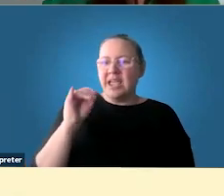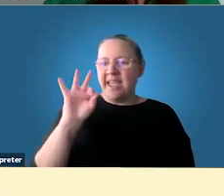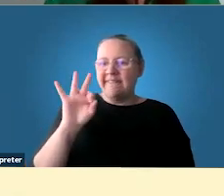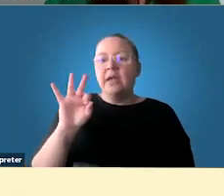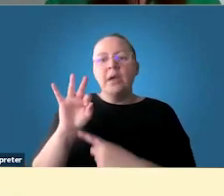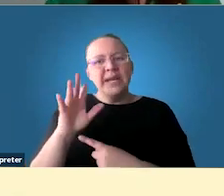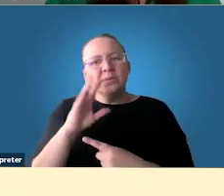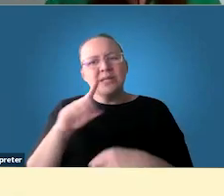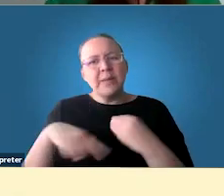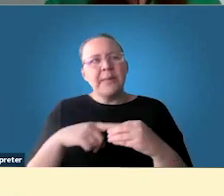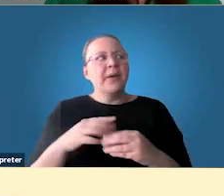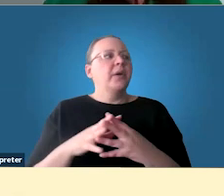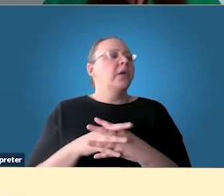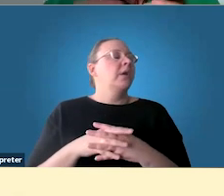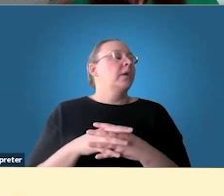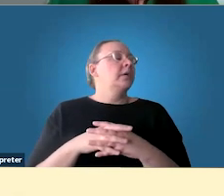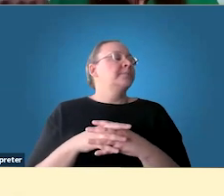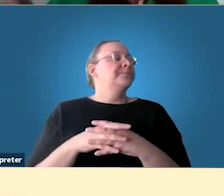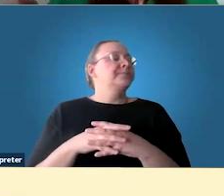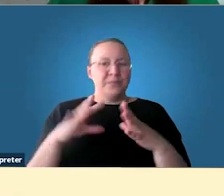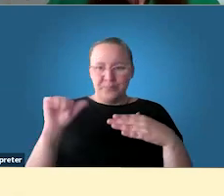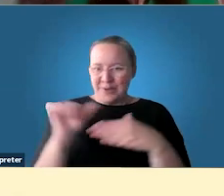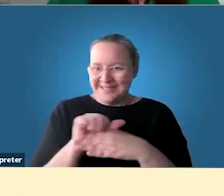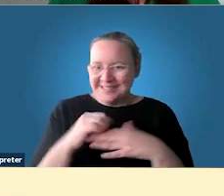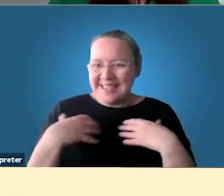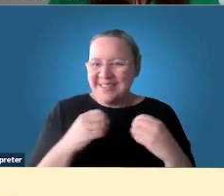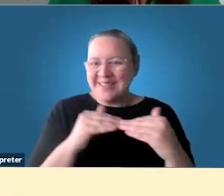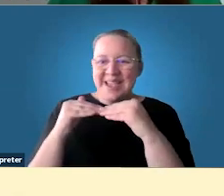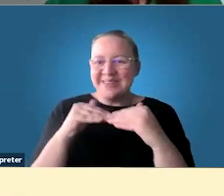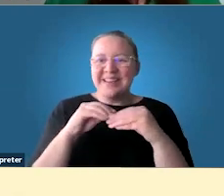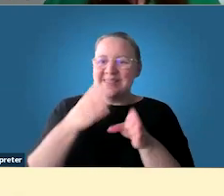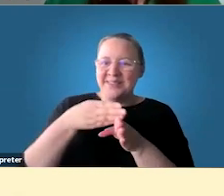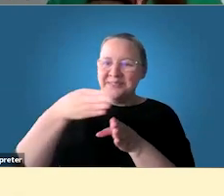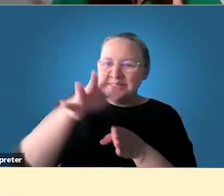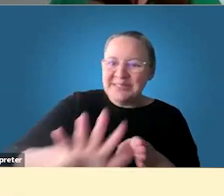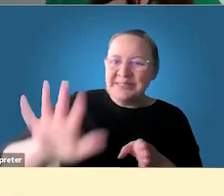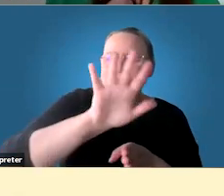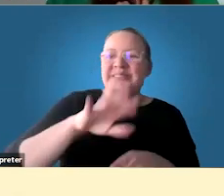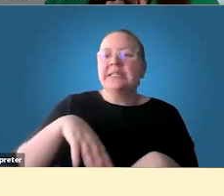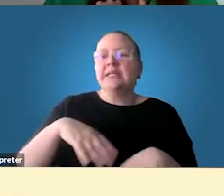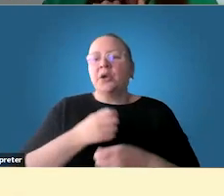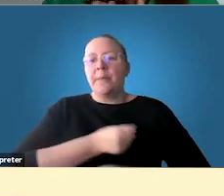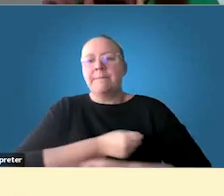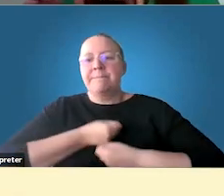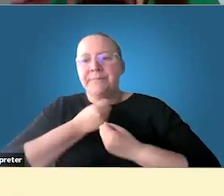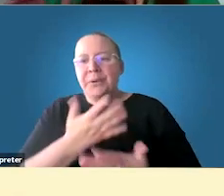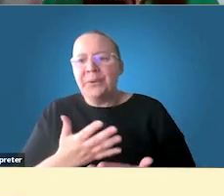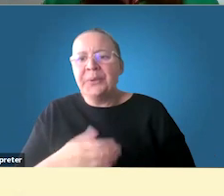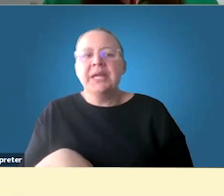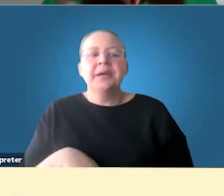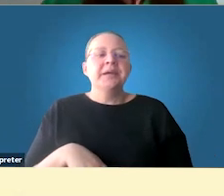deeply by those who were practicing health equity in the field. We had a poet, we had